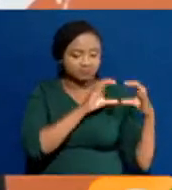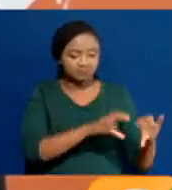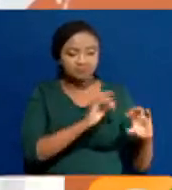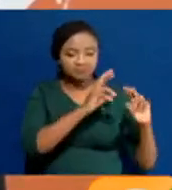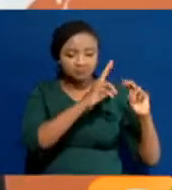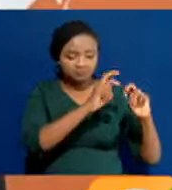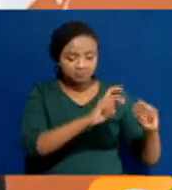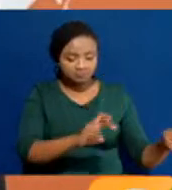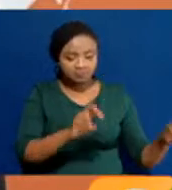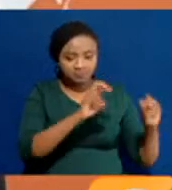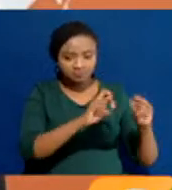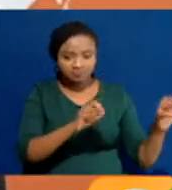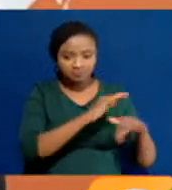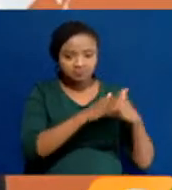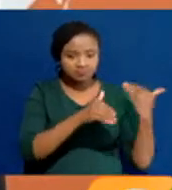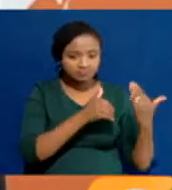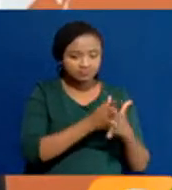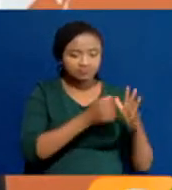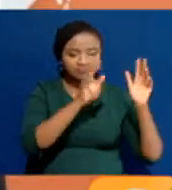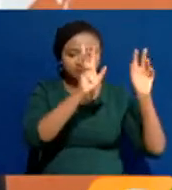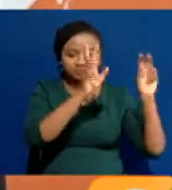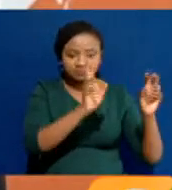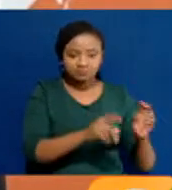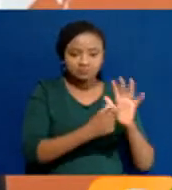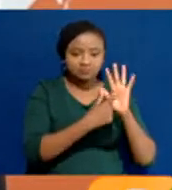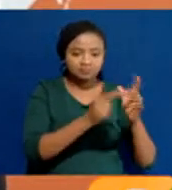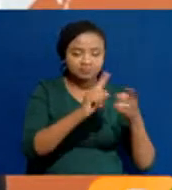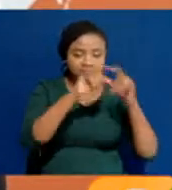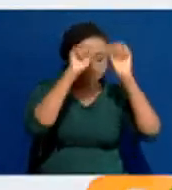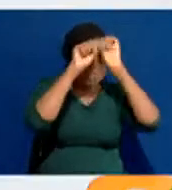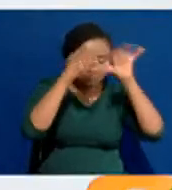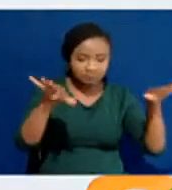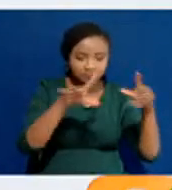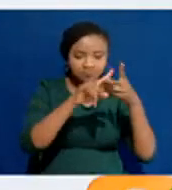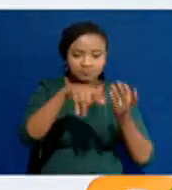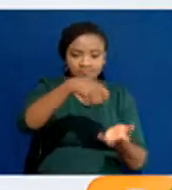all the issues, including the devolution, the budgets, being able to break down the